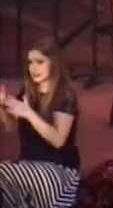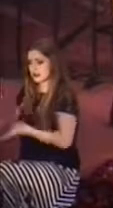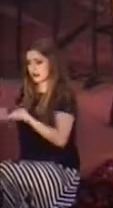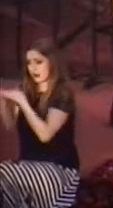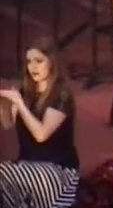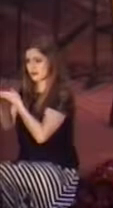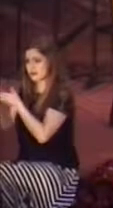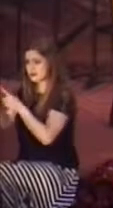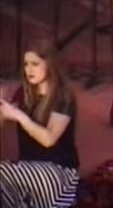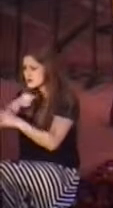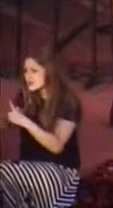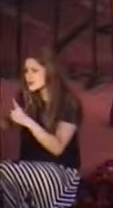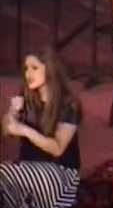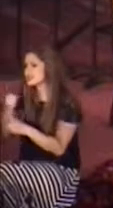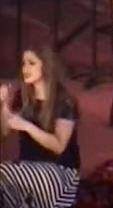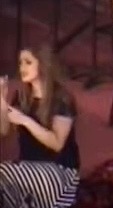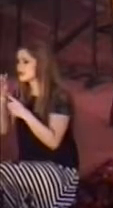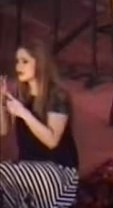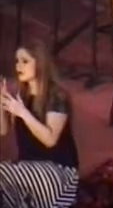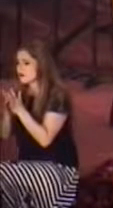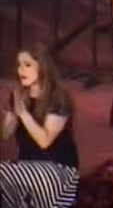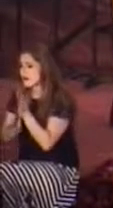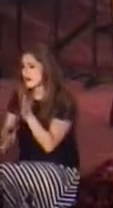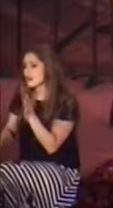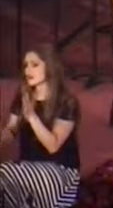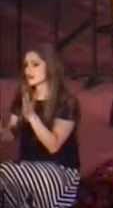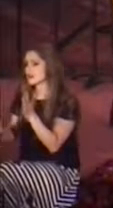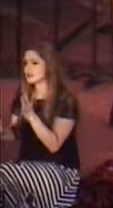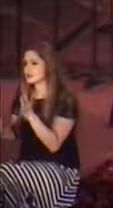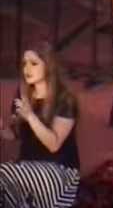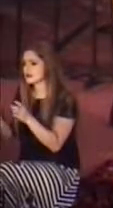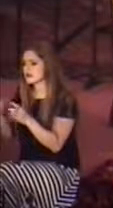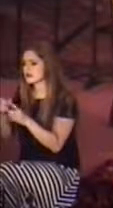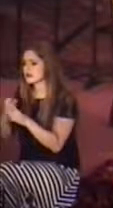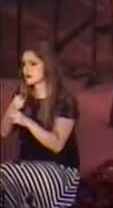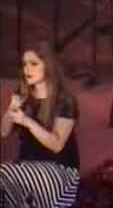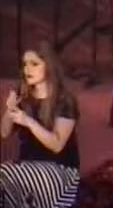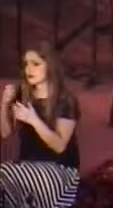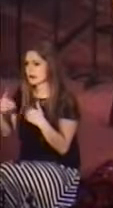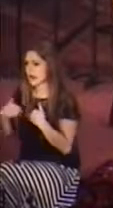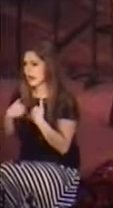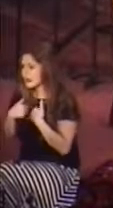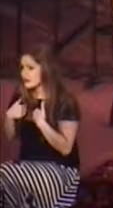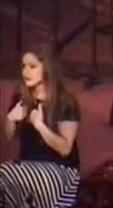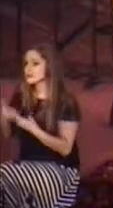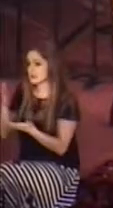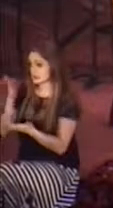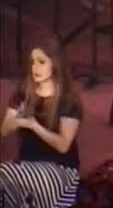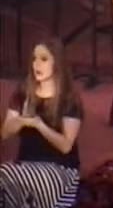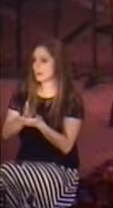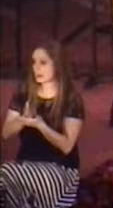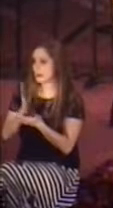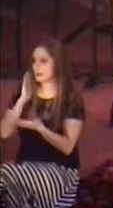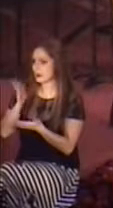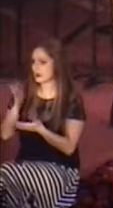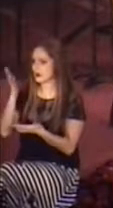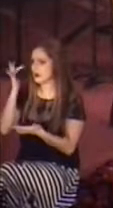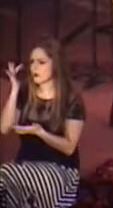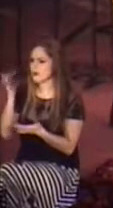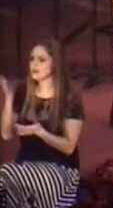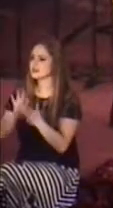the brutality that took place and the blood that was shed of innocent animals were about to stop because Jesus took that on